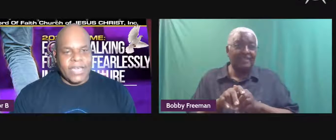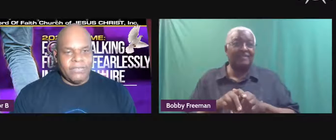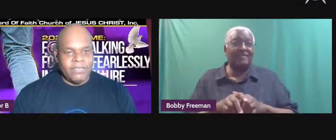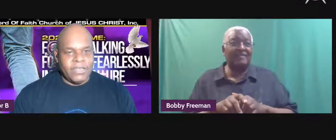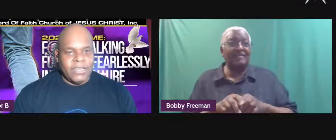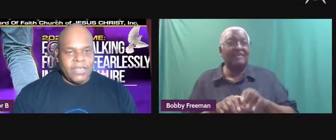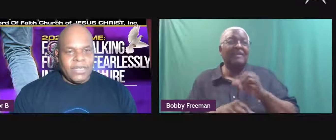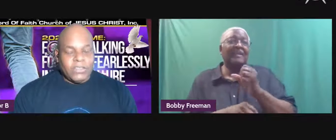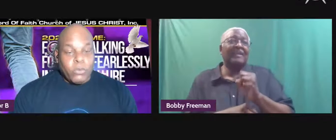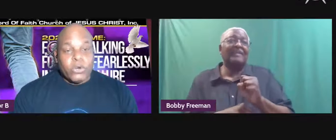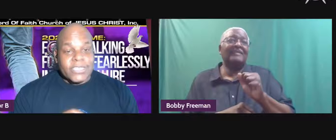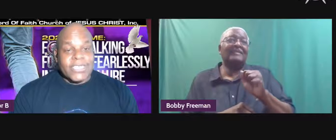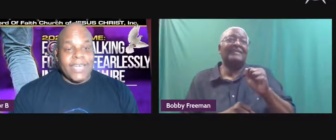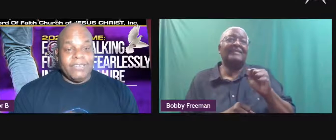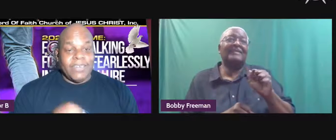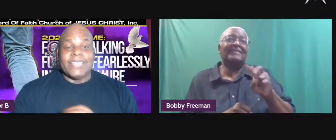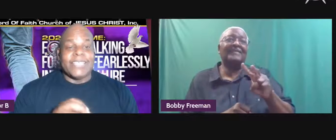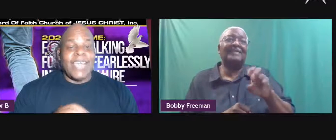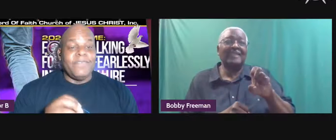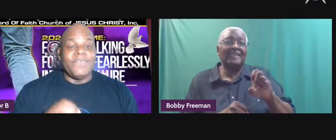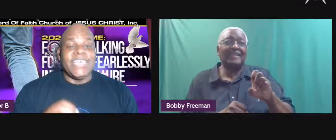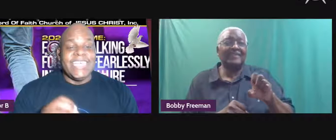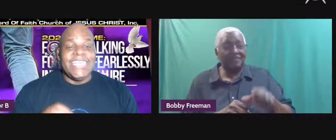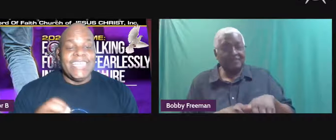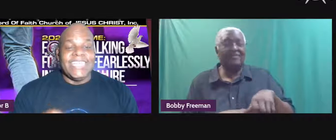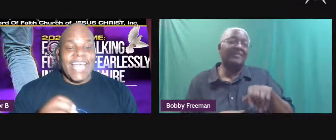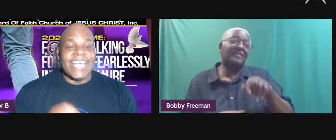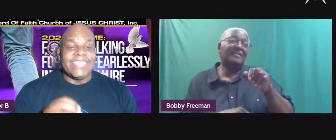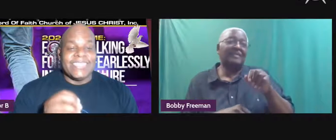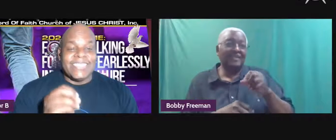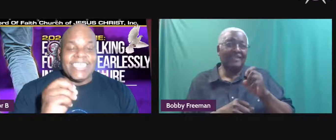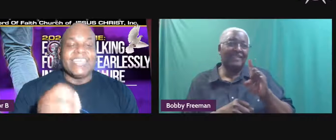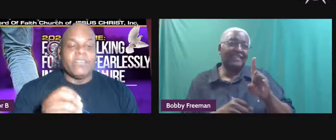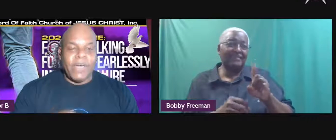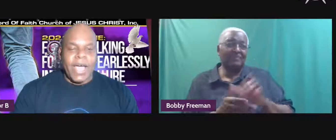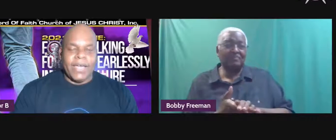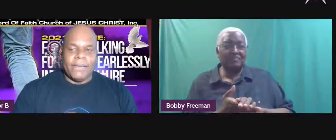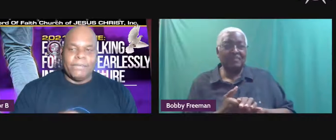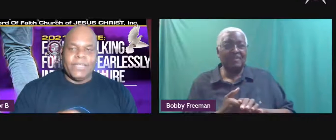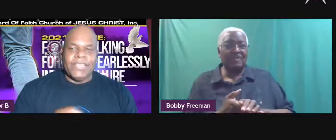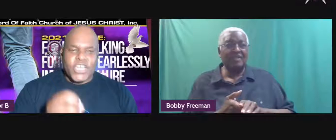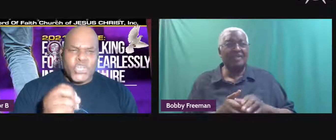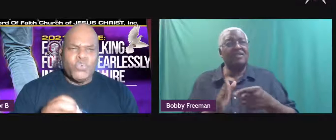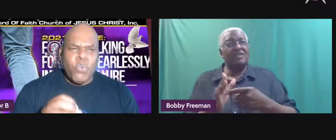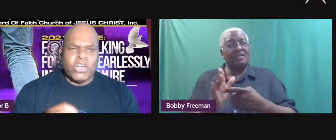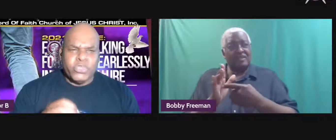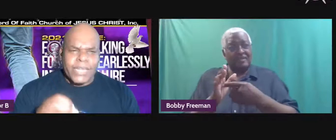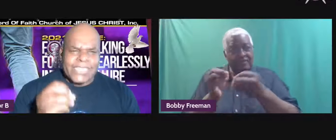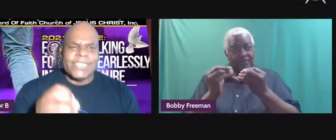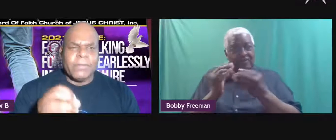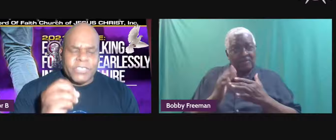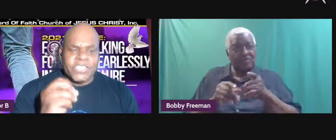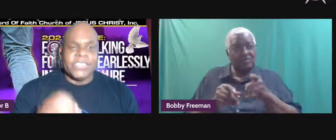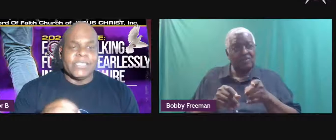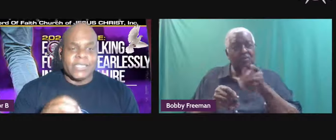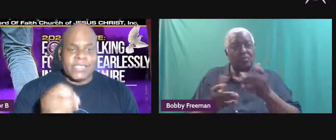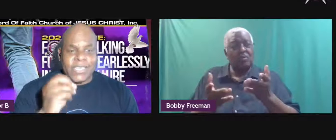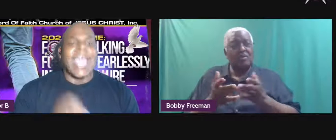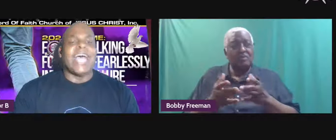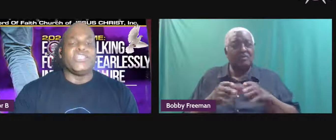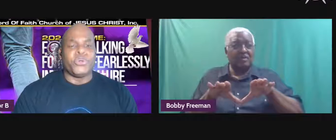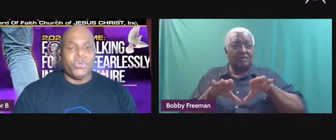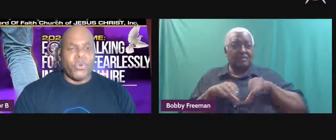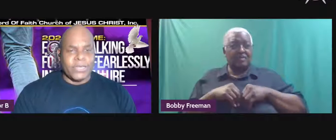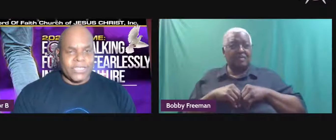word saved. The word saved, S-A-V-E-D. That is signifying that you want to accept